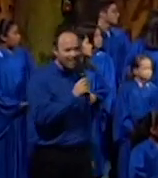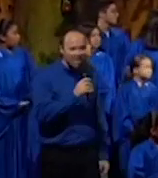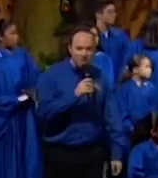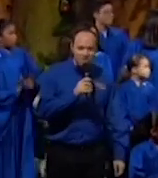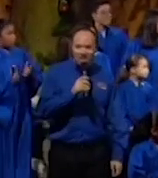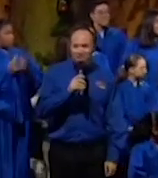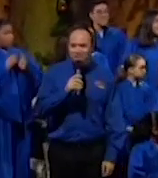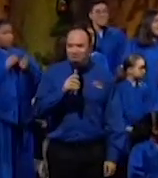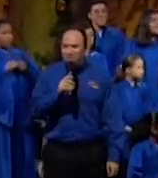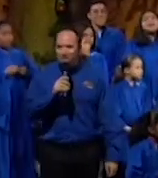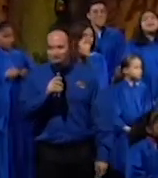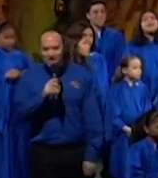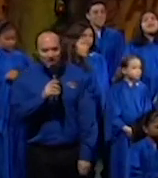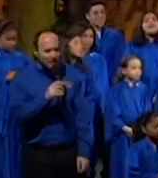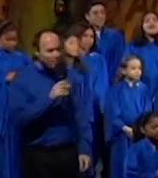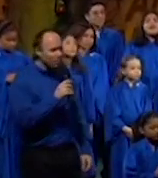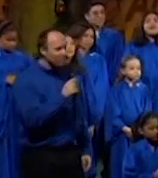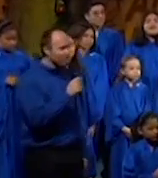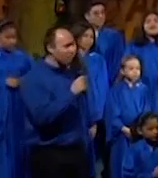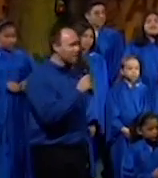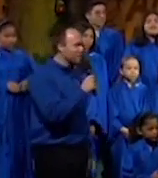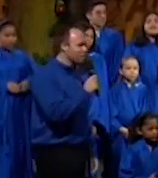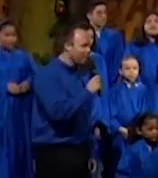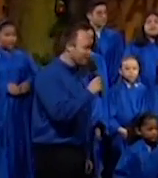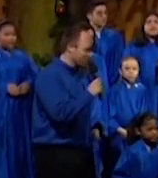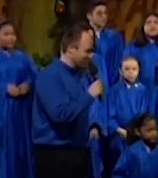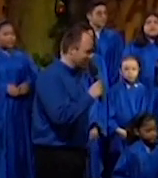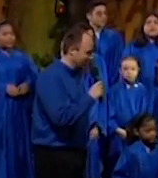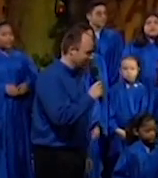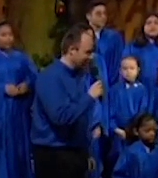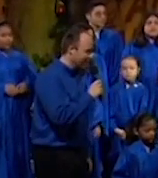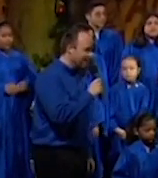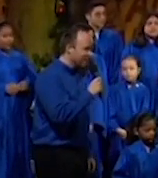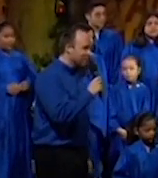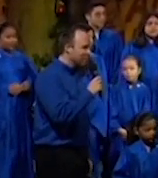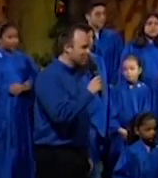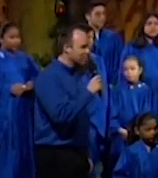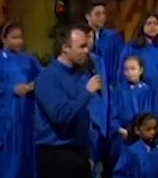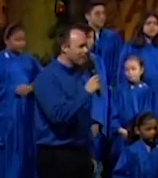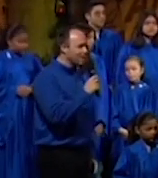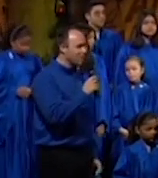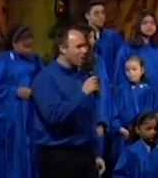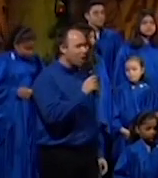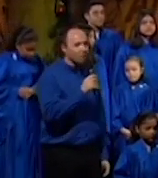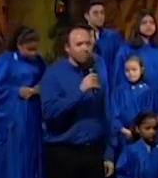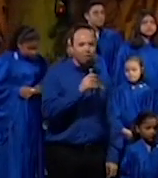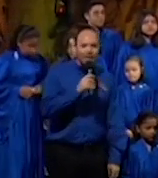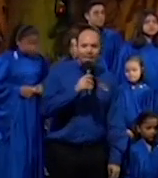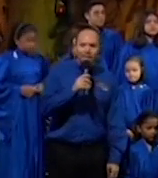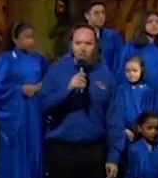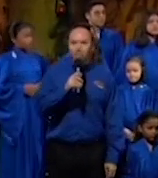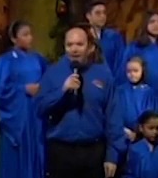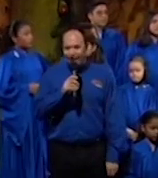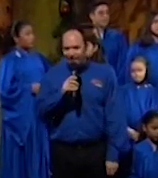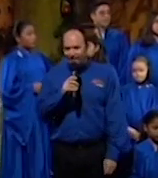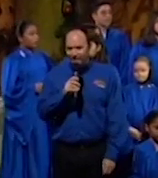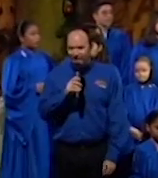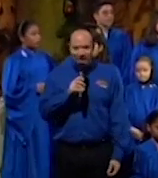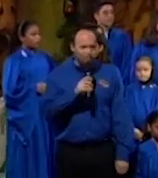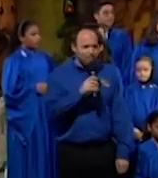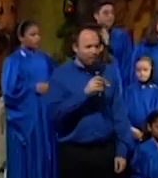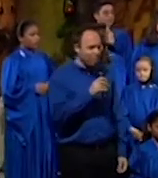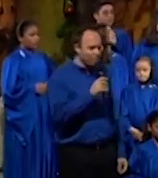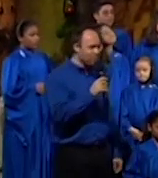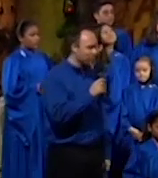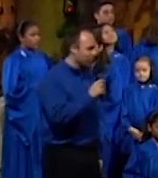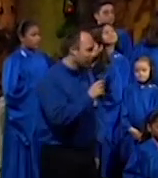All right. We're going to invite Pastor Doug to come forward. Something special this evening. This is the Spanish Harmonica Band, and